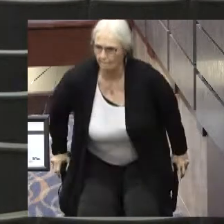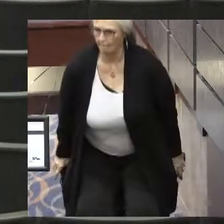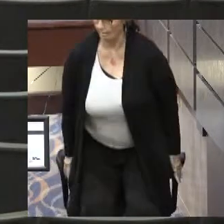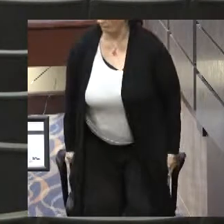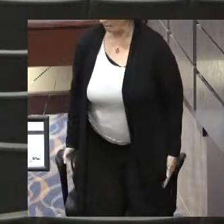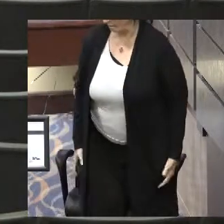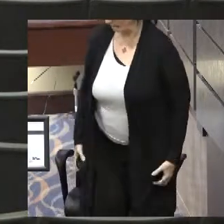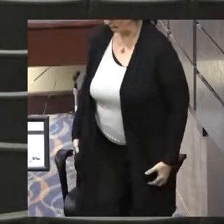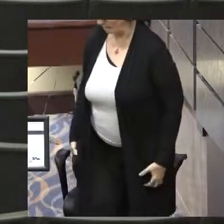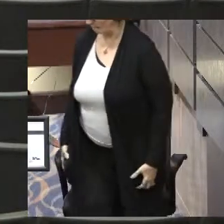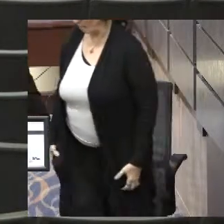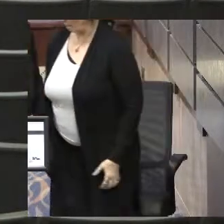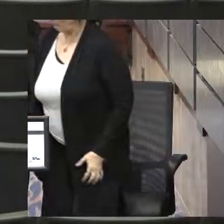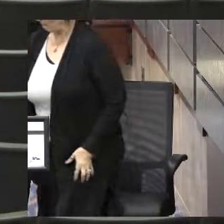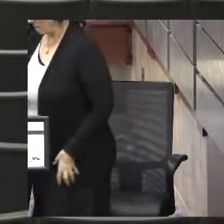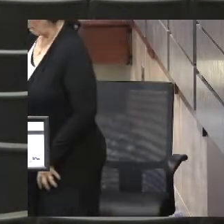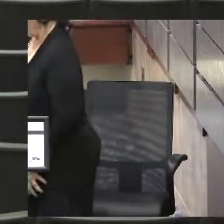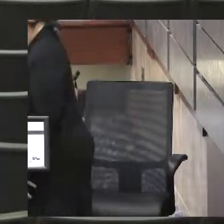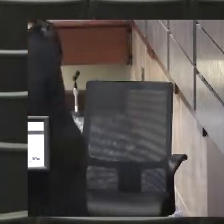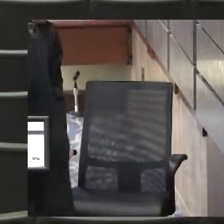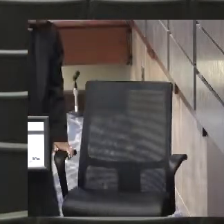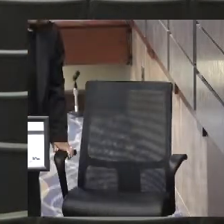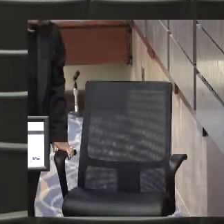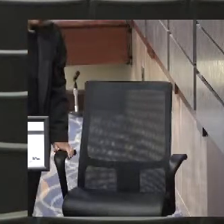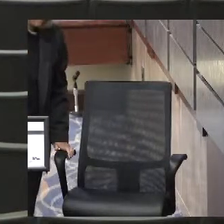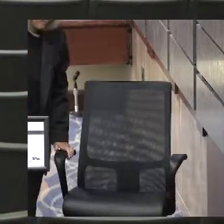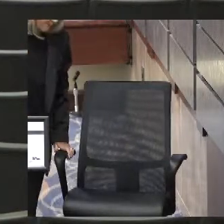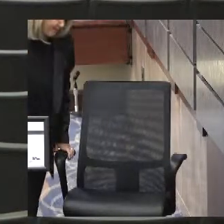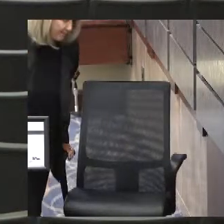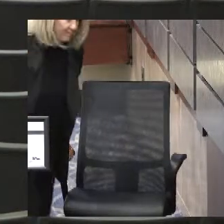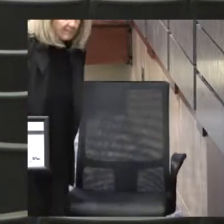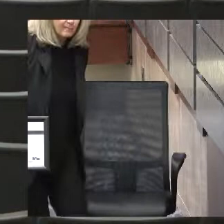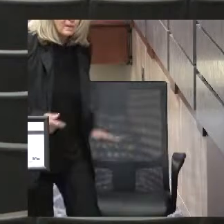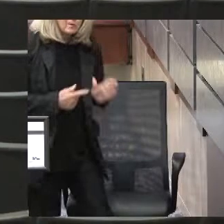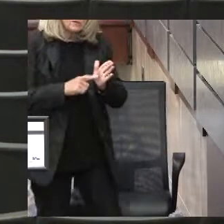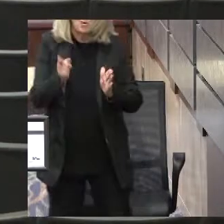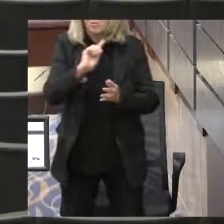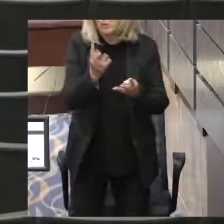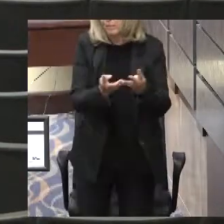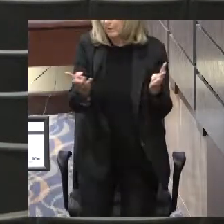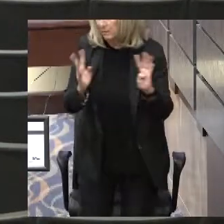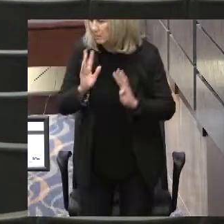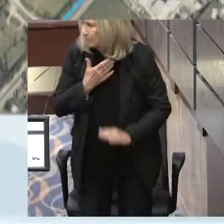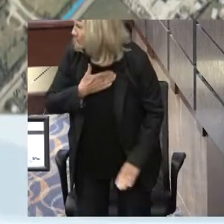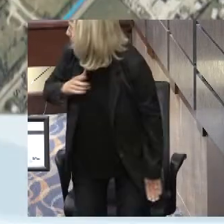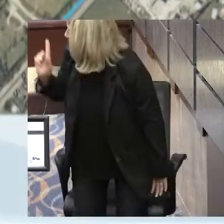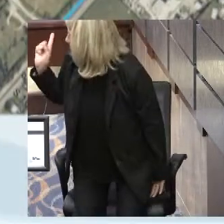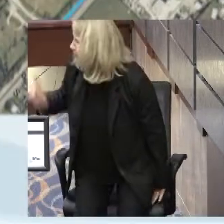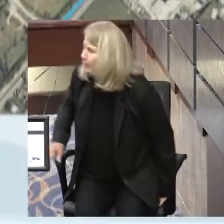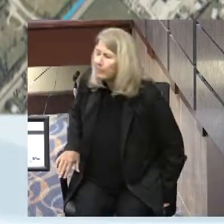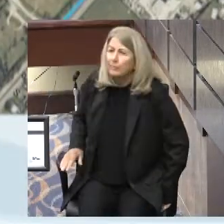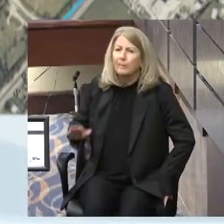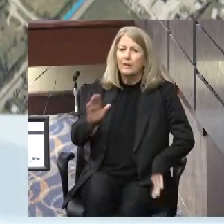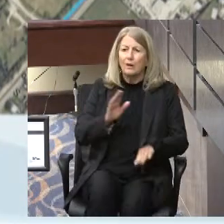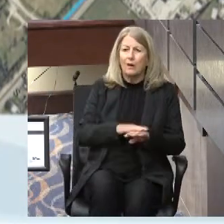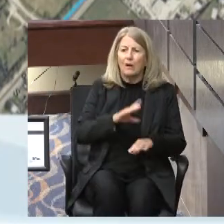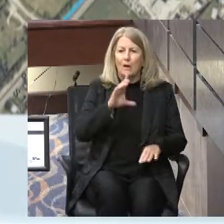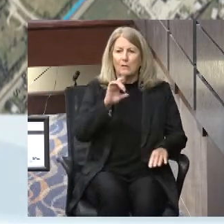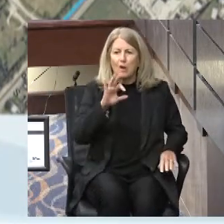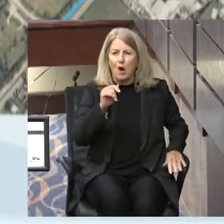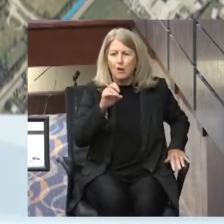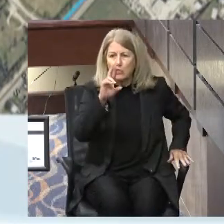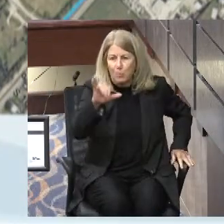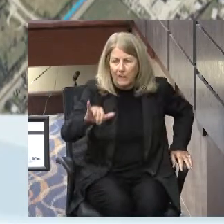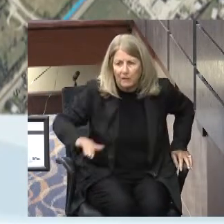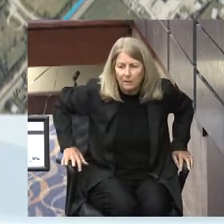Can you put your cursor on where the fence is gonna be? Maybe that would, Yeah. tell us where the fence is gonna roll. So on the Daughtry side, it will stay the way it